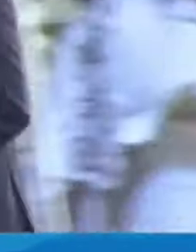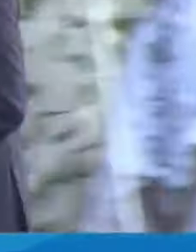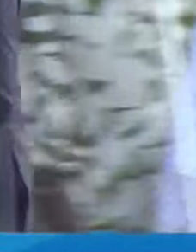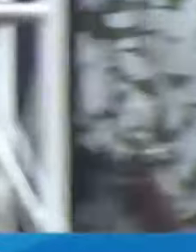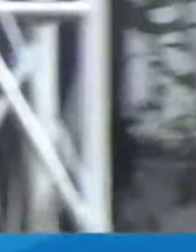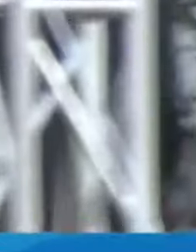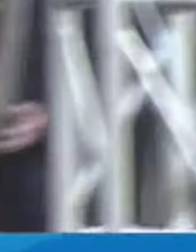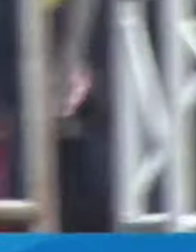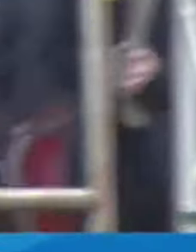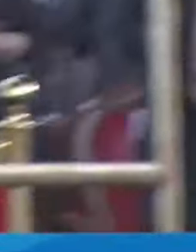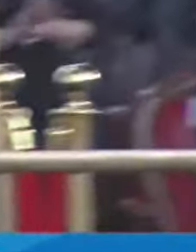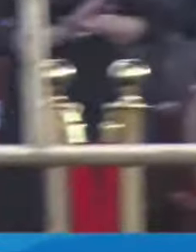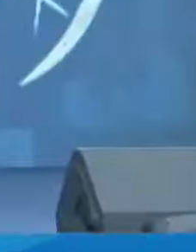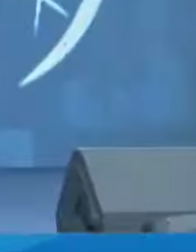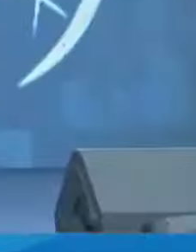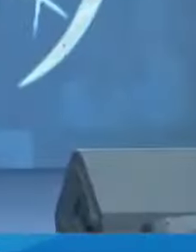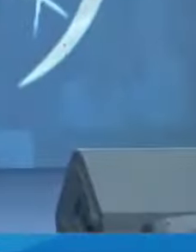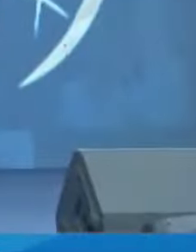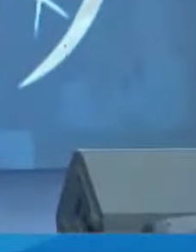and give his remarks